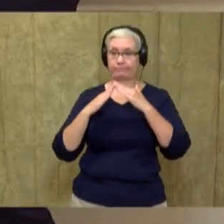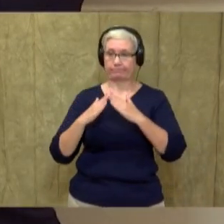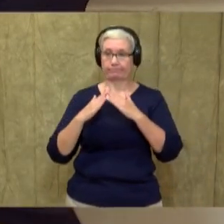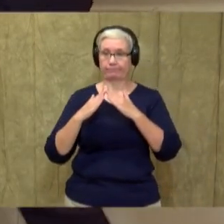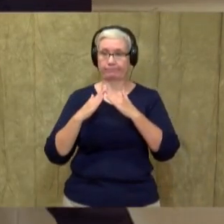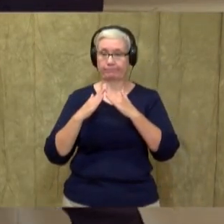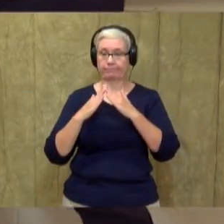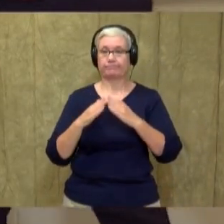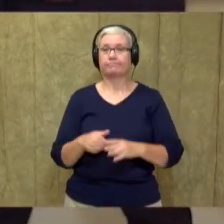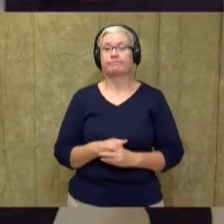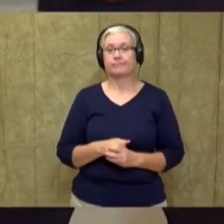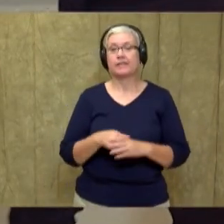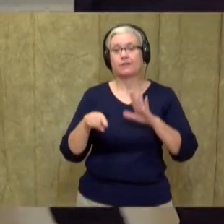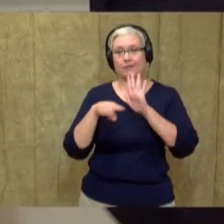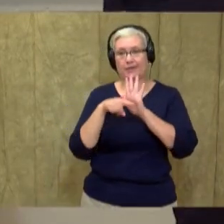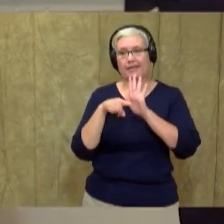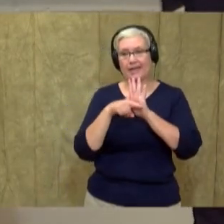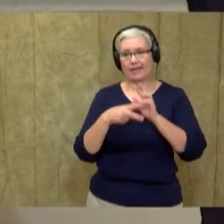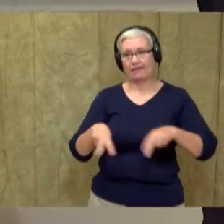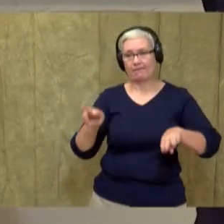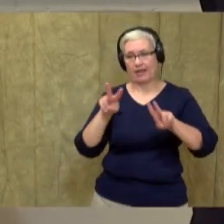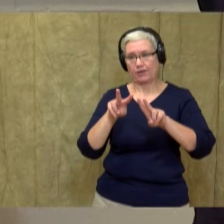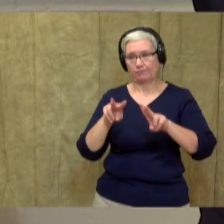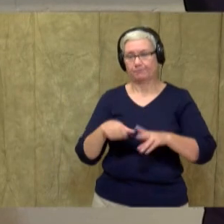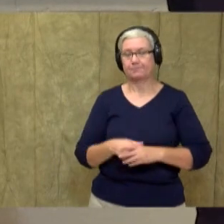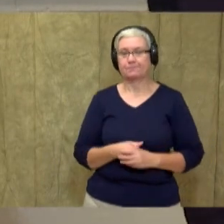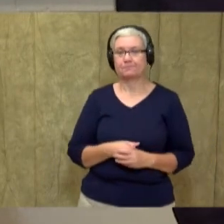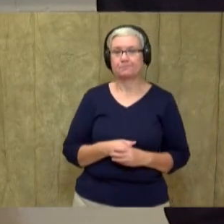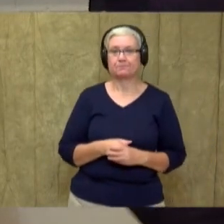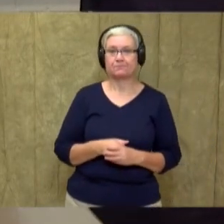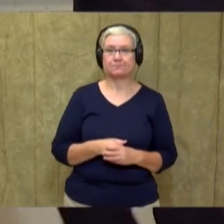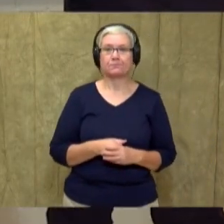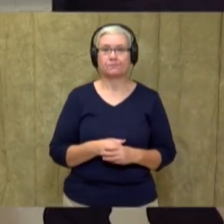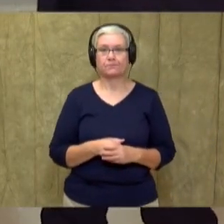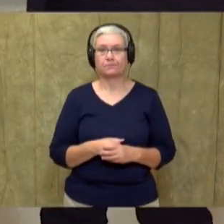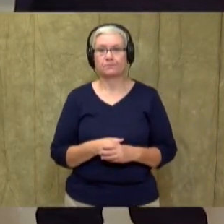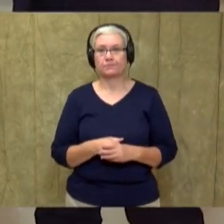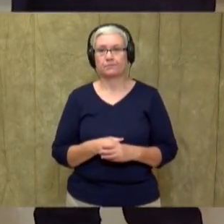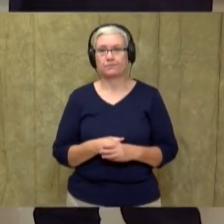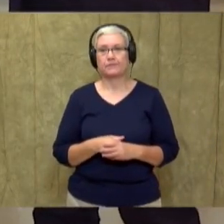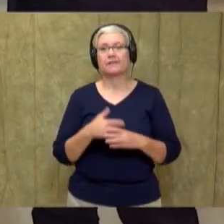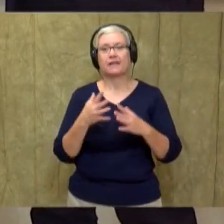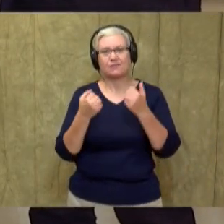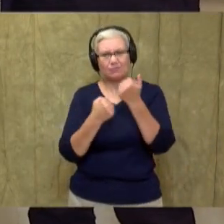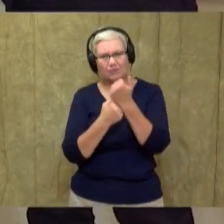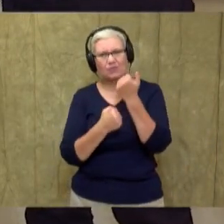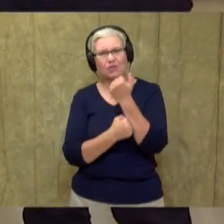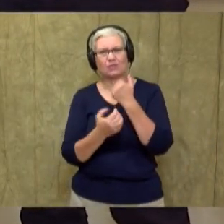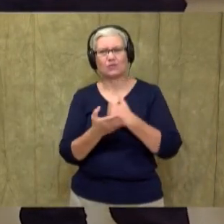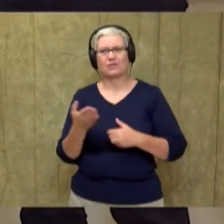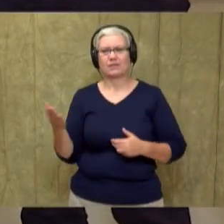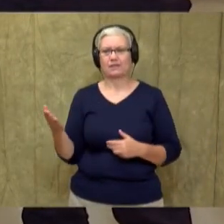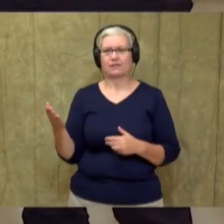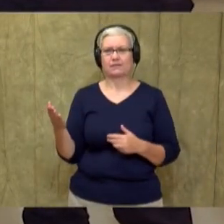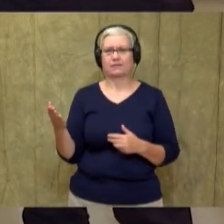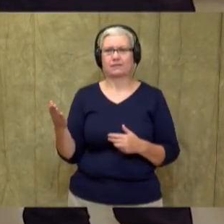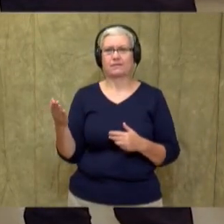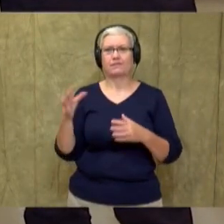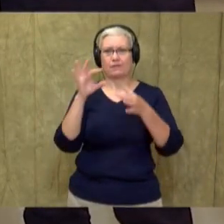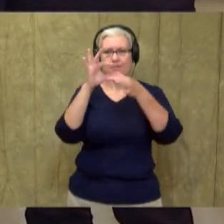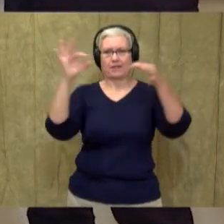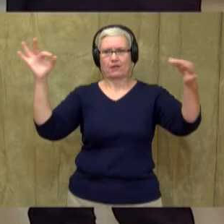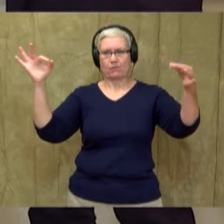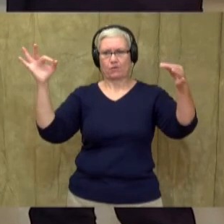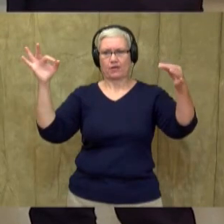it's a negative value, and we've got a maximum point. All right, so those are some of the structural things from this equation that we can